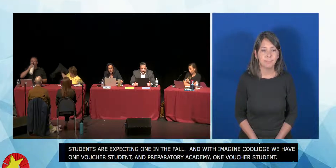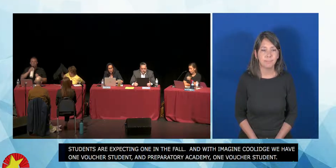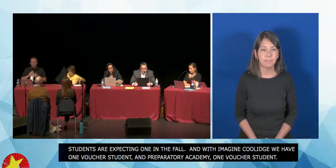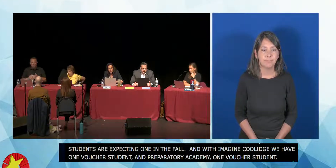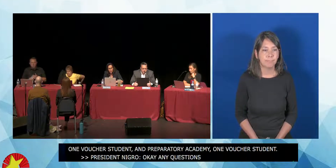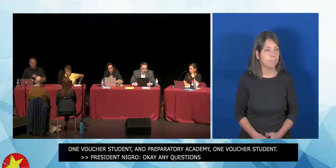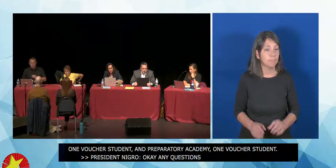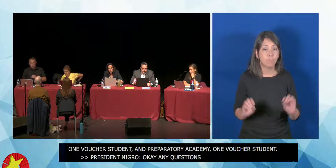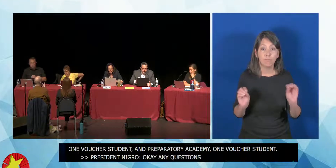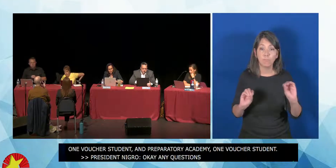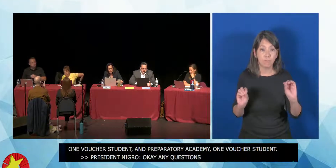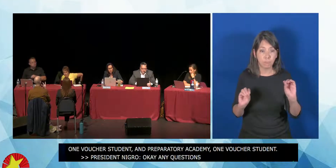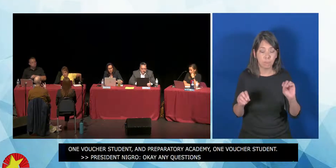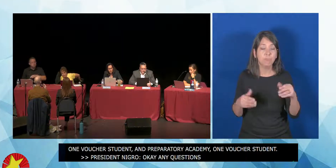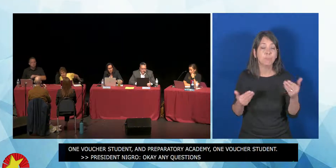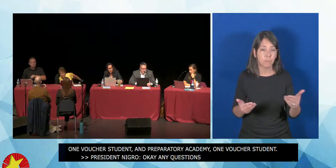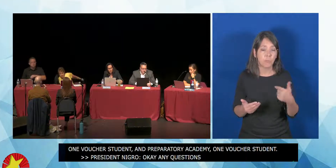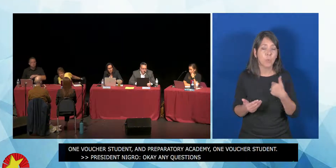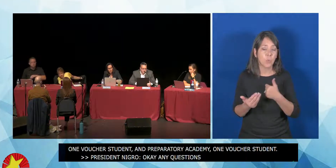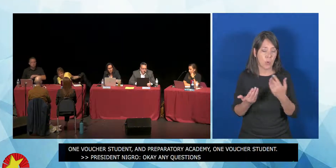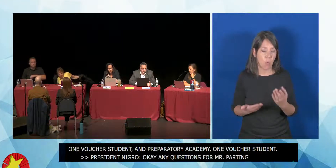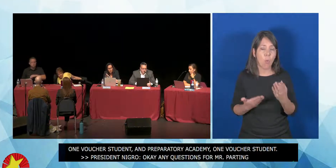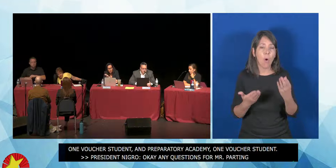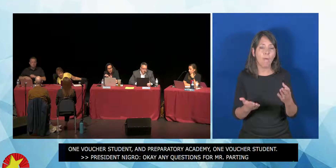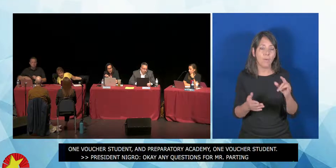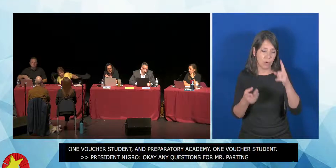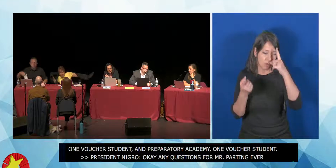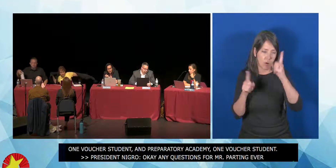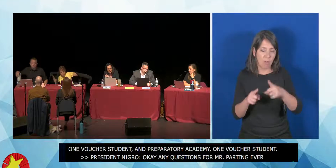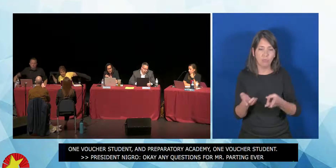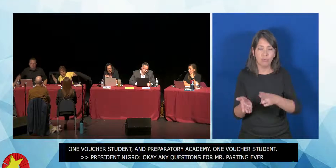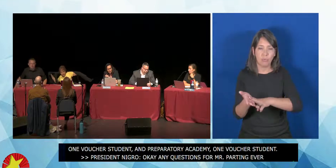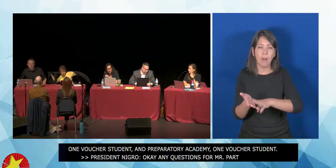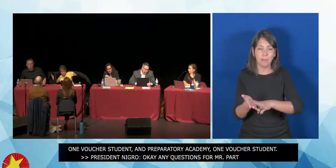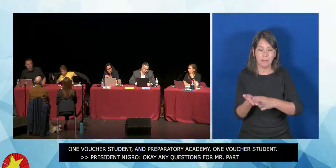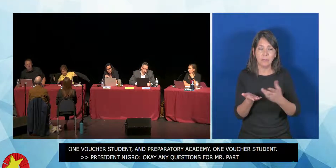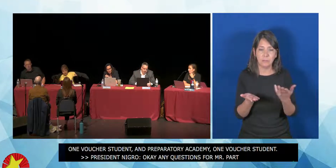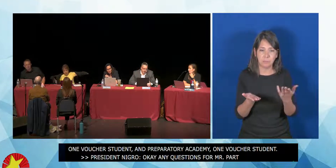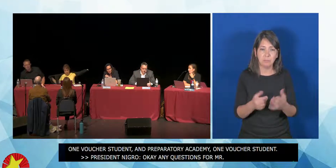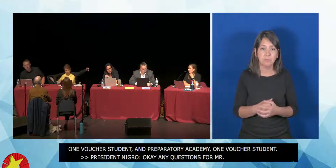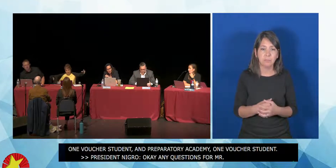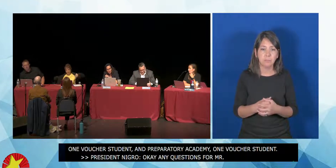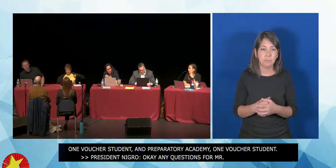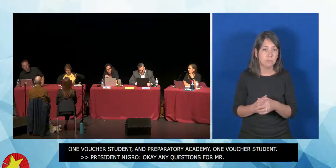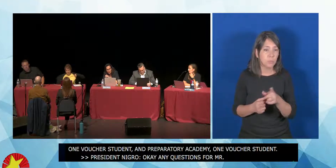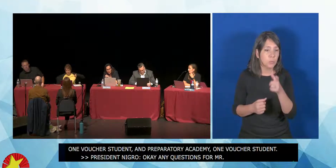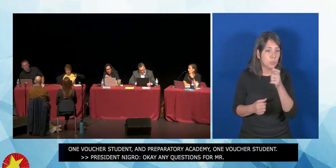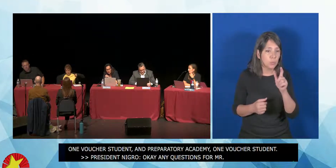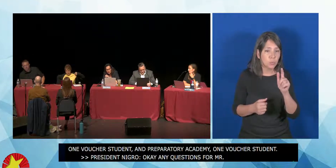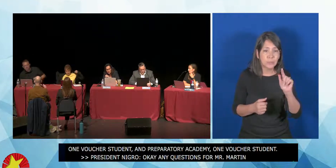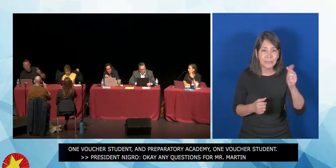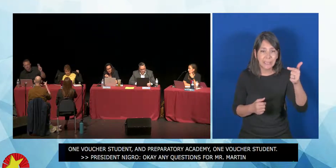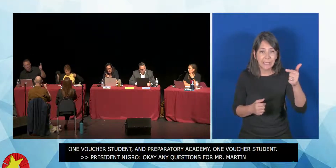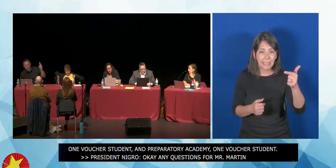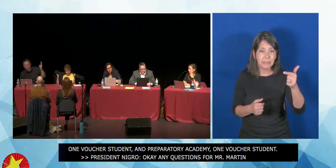Seeing none, I move that we offer the contracts as proposed. Are there any seconds? I